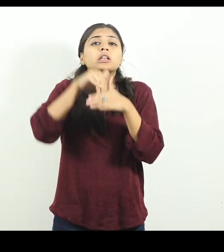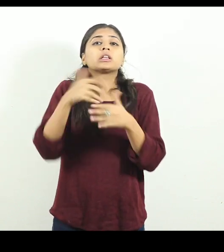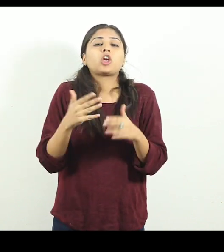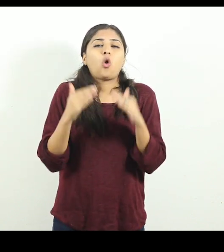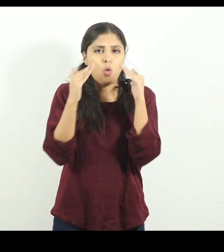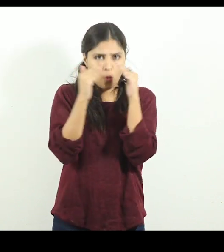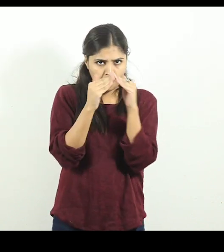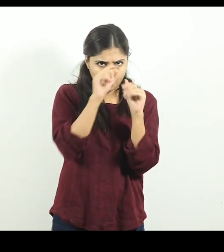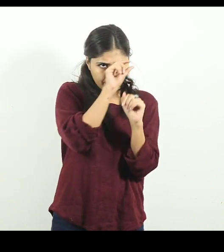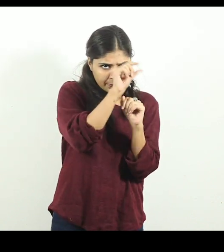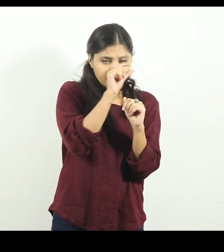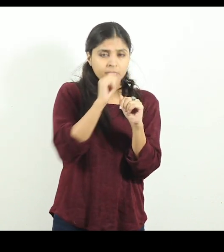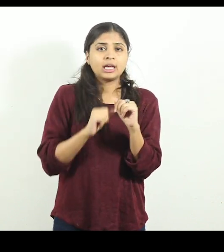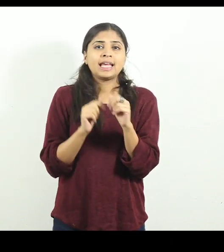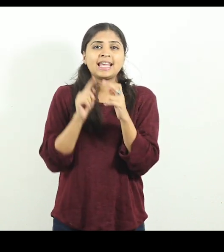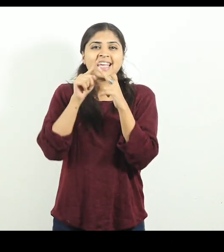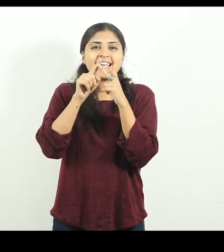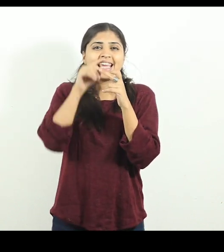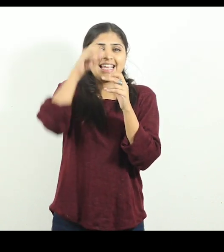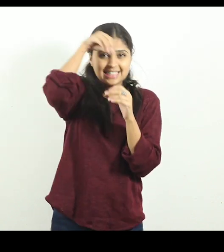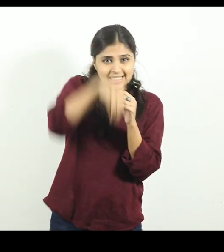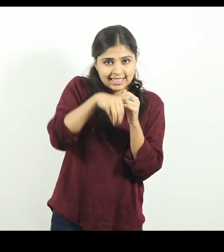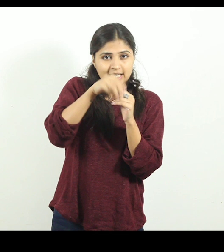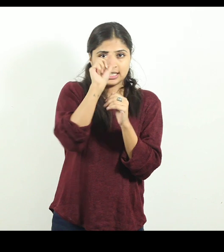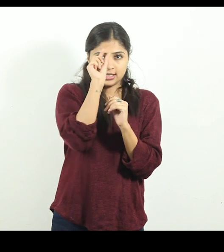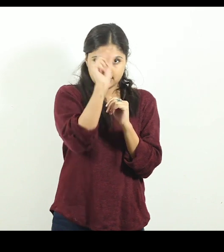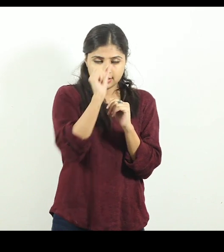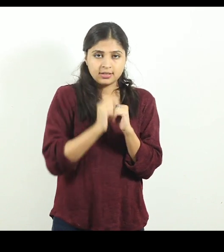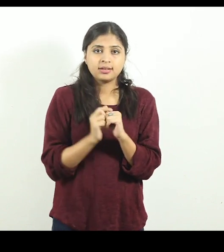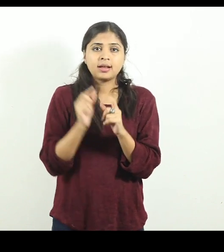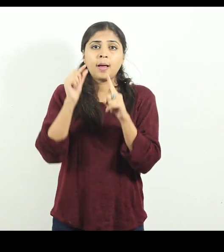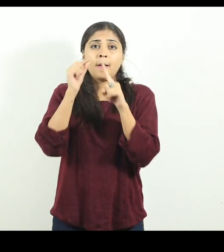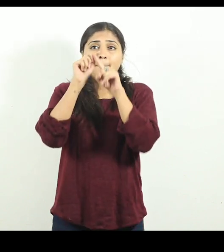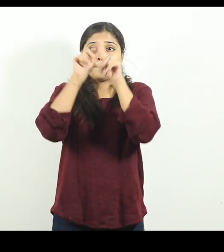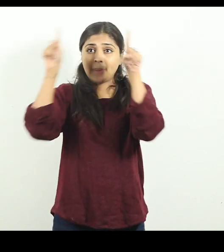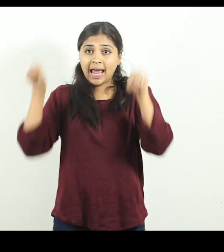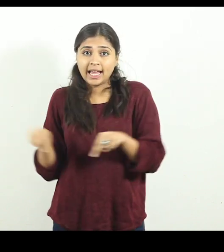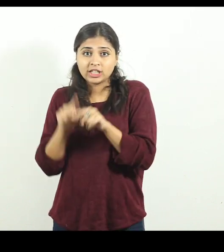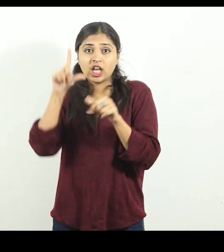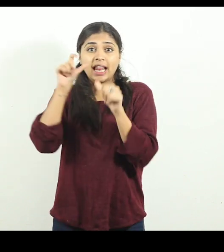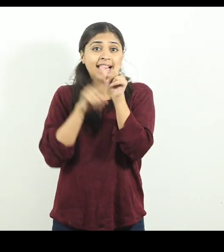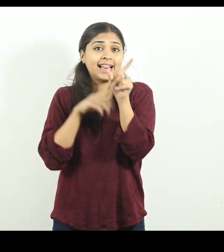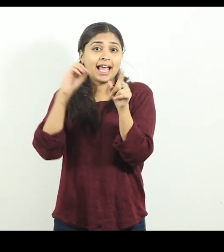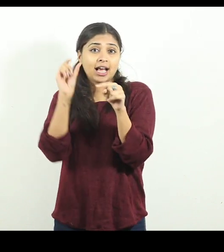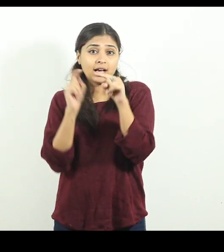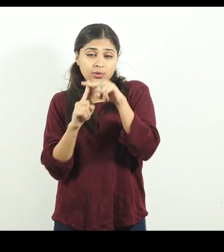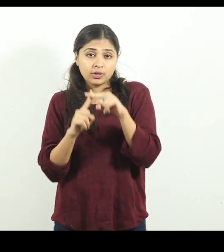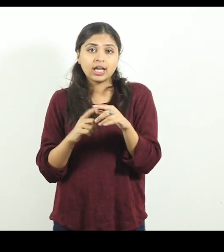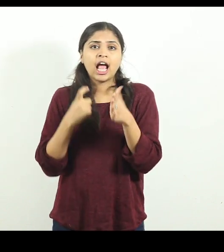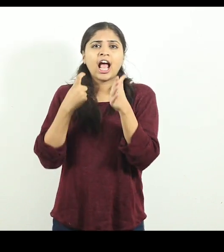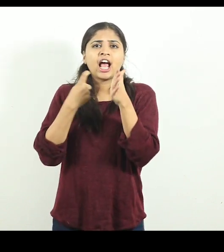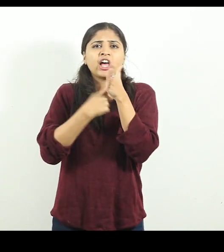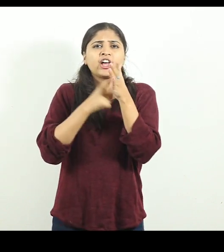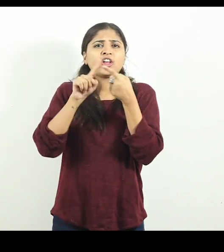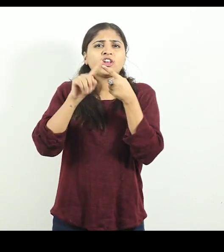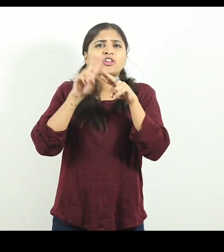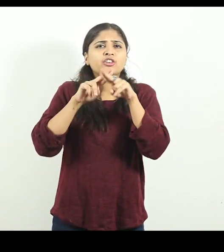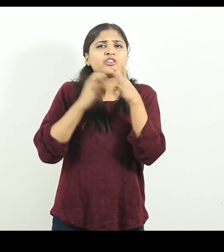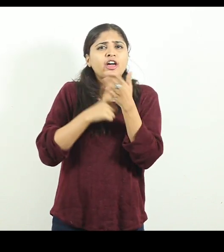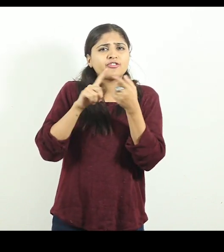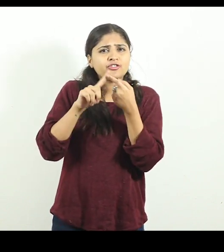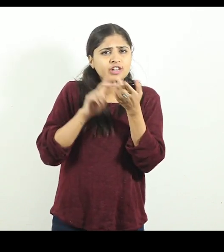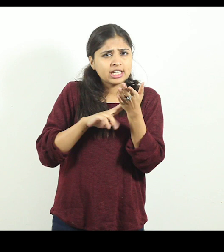Insert tab, Page Layout tab, Reference tab, Mailing tab,